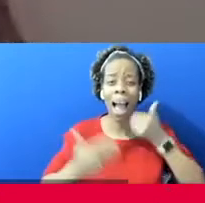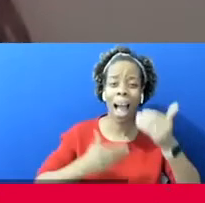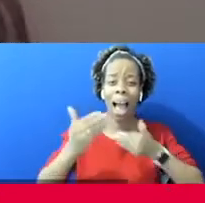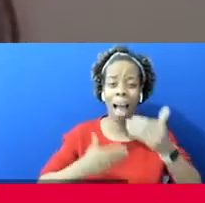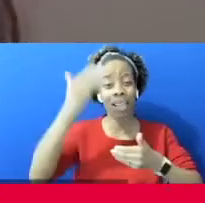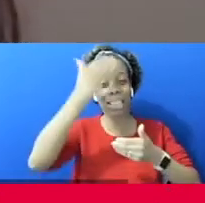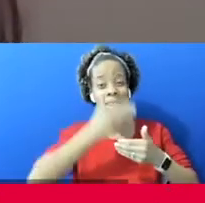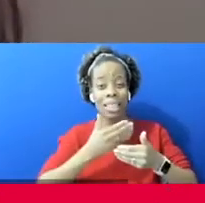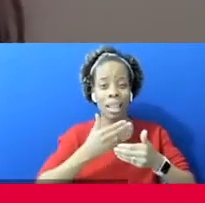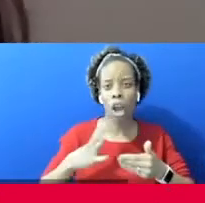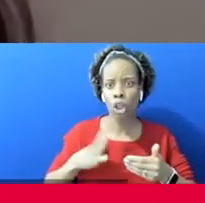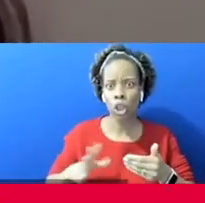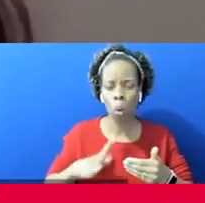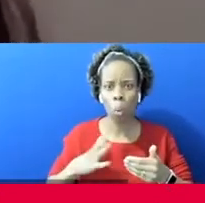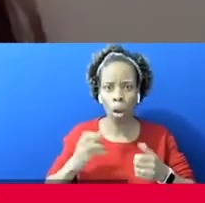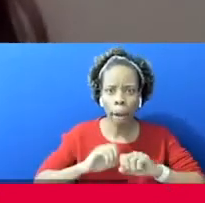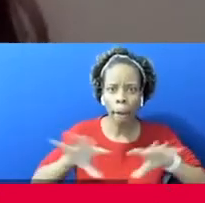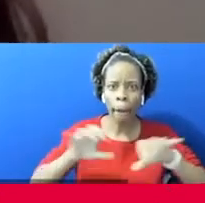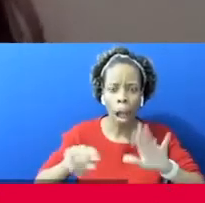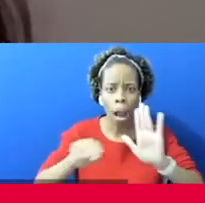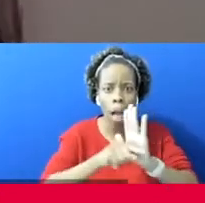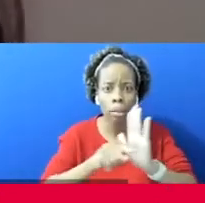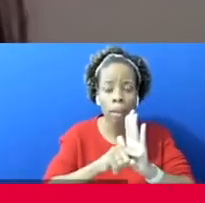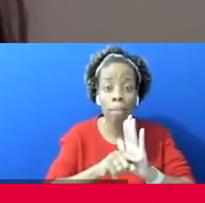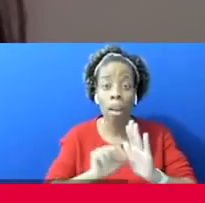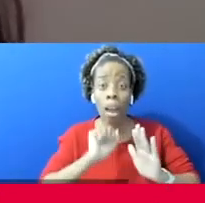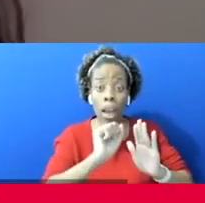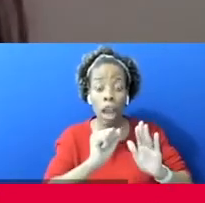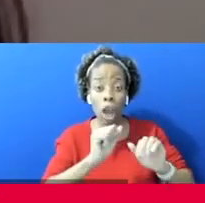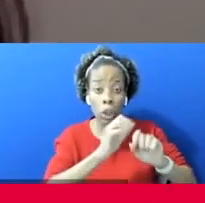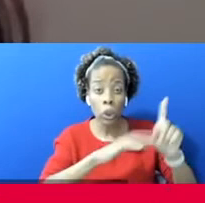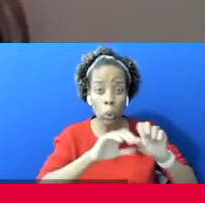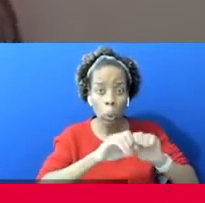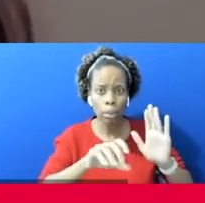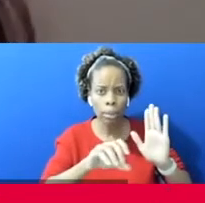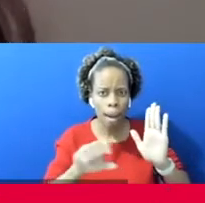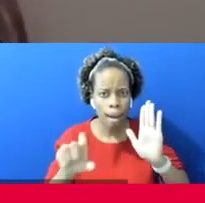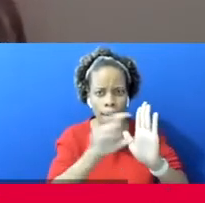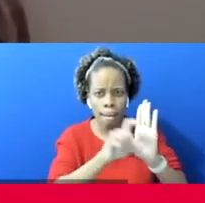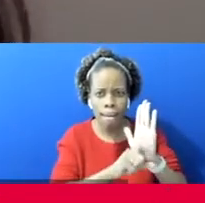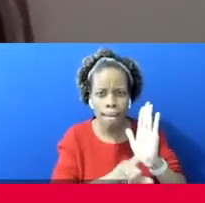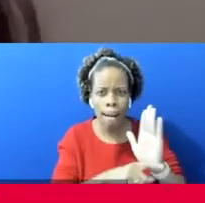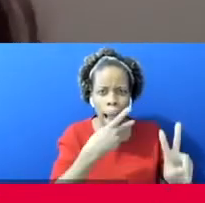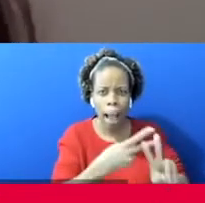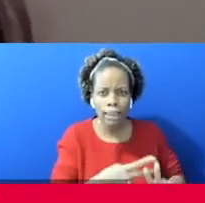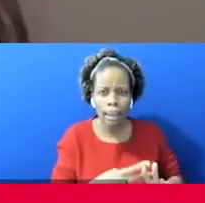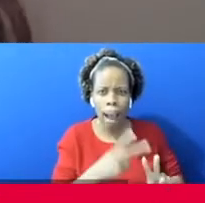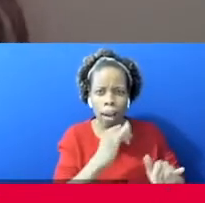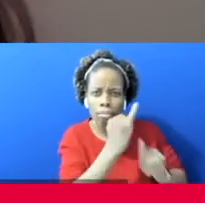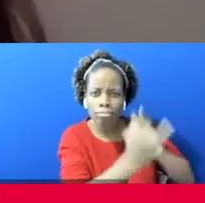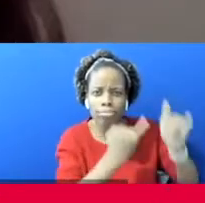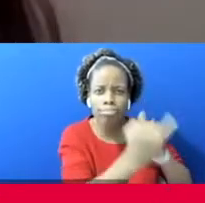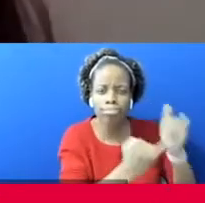prospective students to see all of their social media flooded with hashtags, with, you know, derogatory sort of like accusatory comments filling up, you know, all